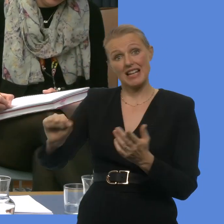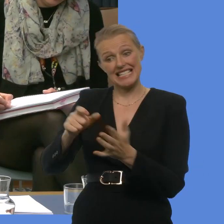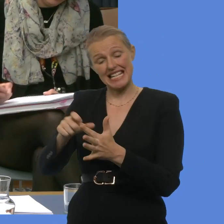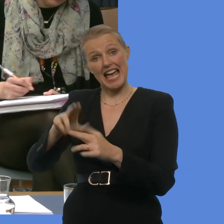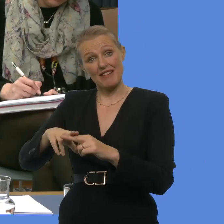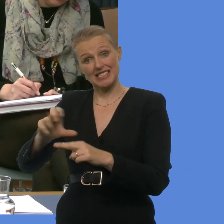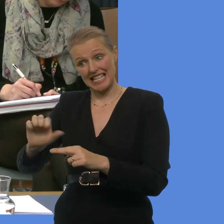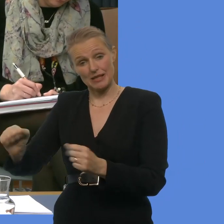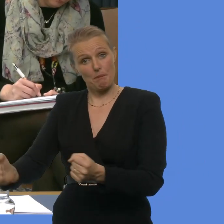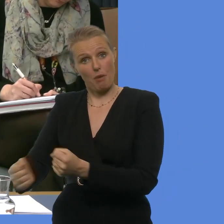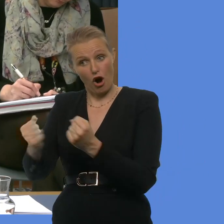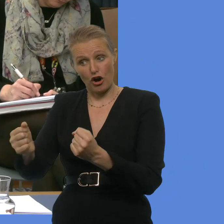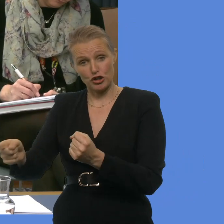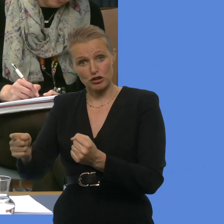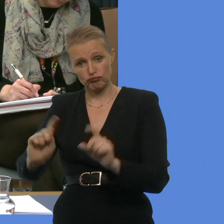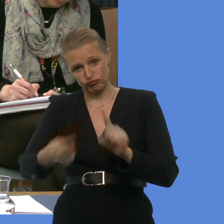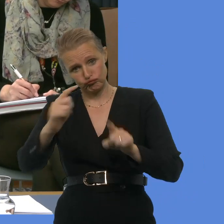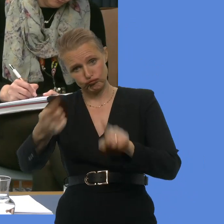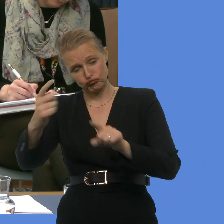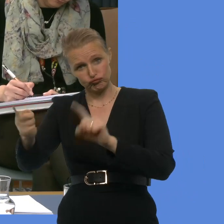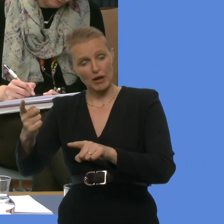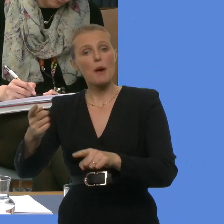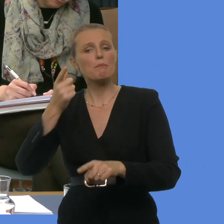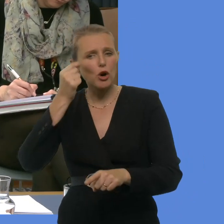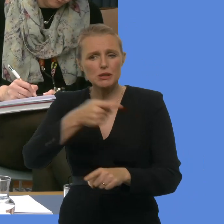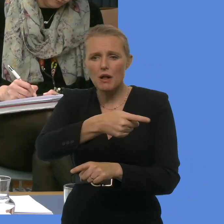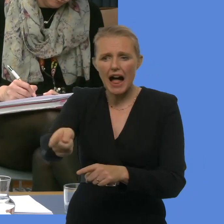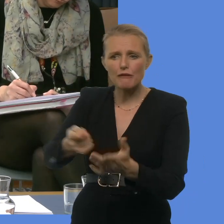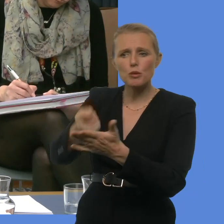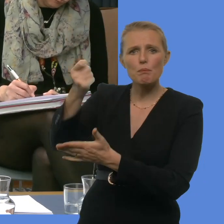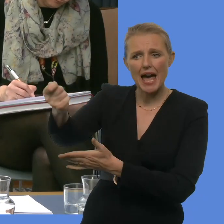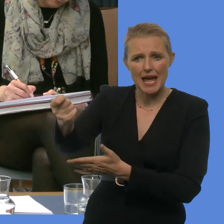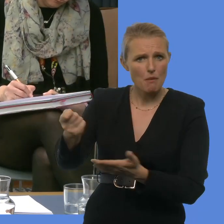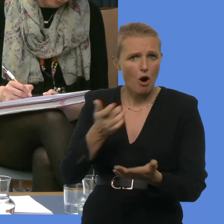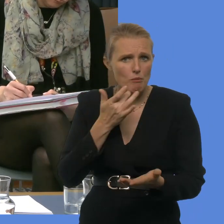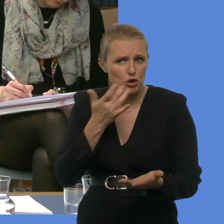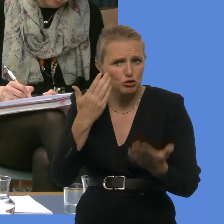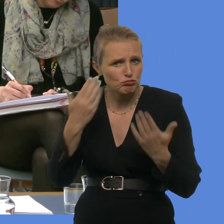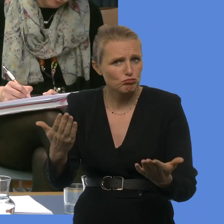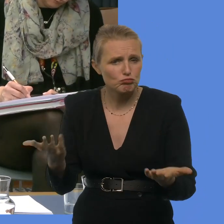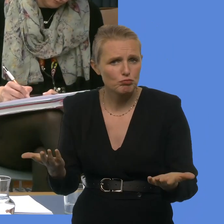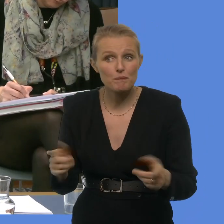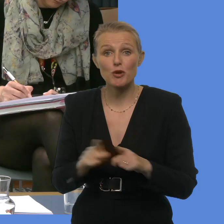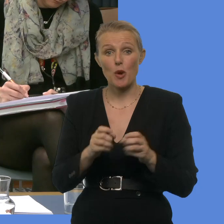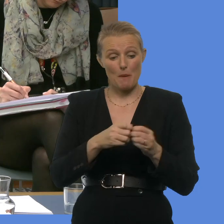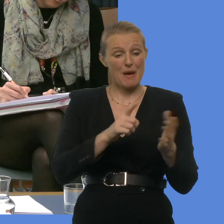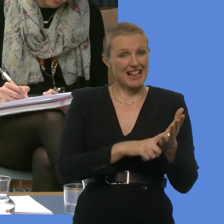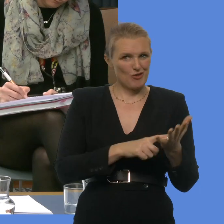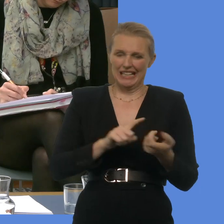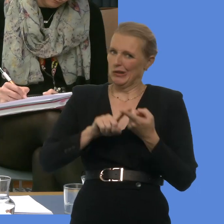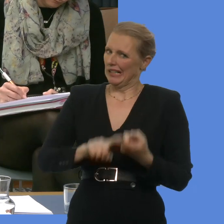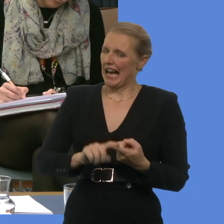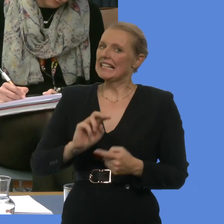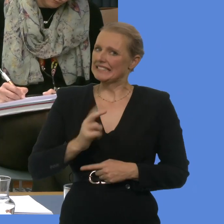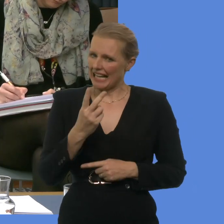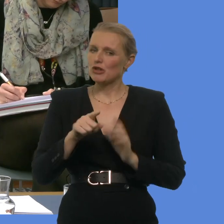may incur costs, but provides no indication of what those might be. And then the bill's reliance on secondary legislation